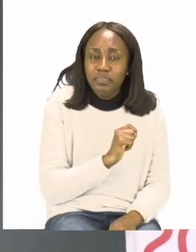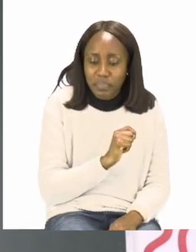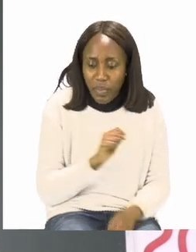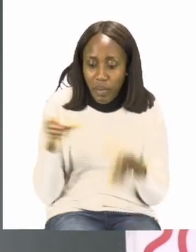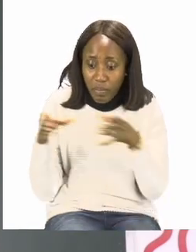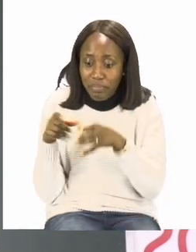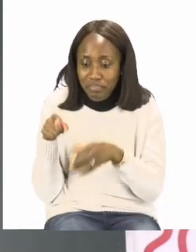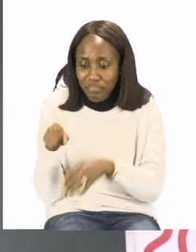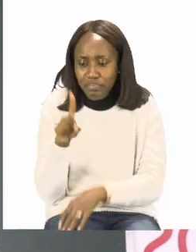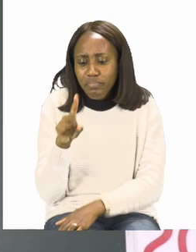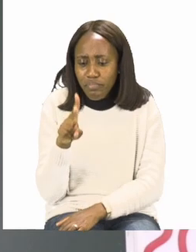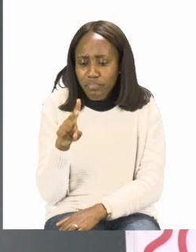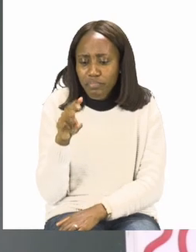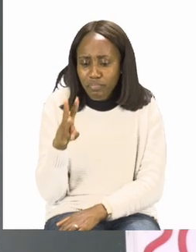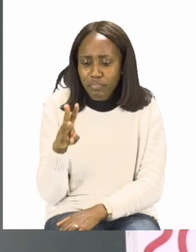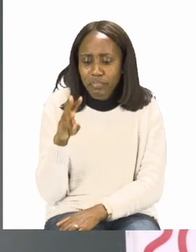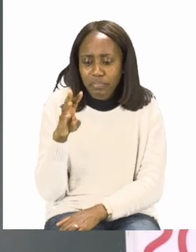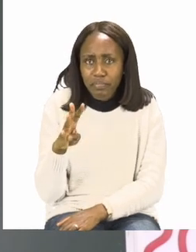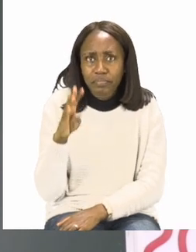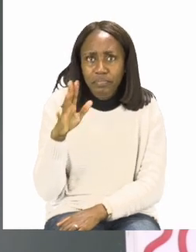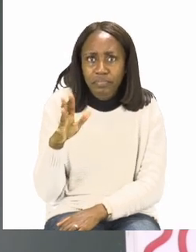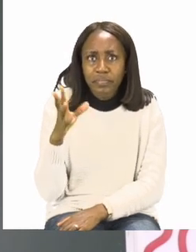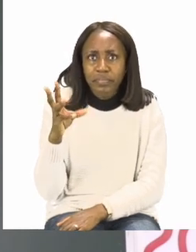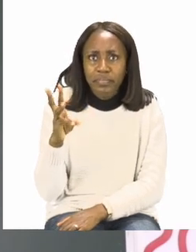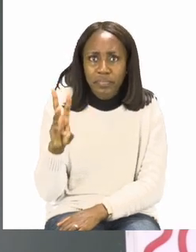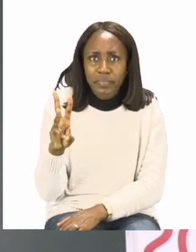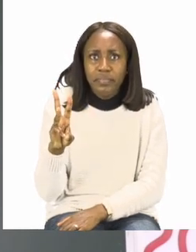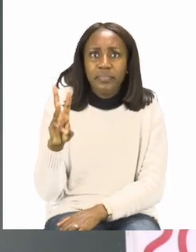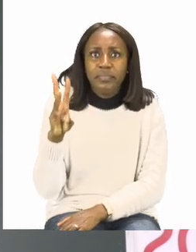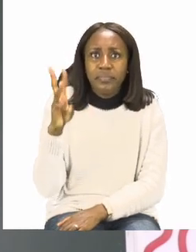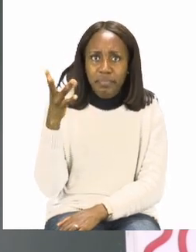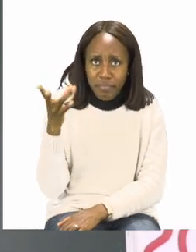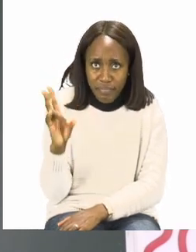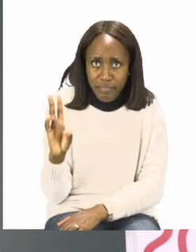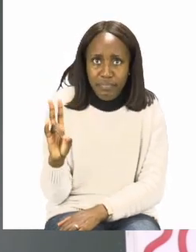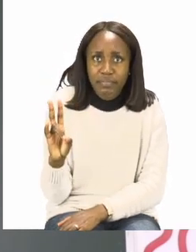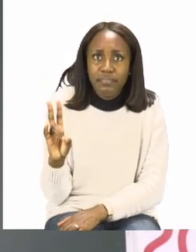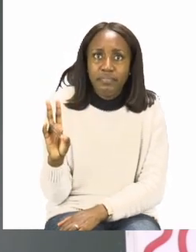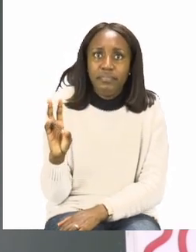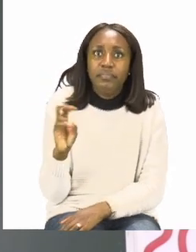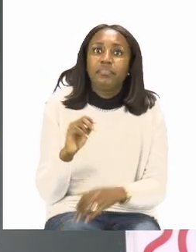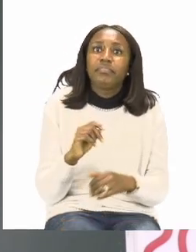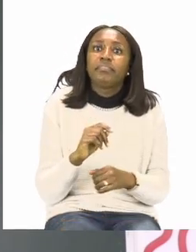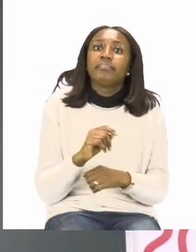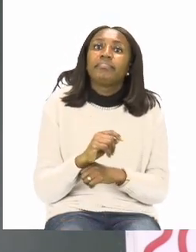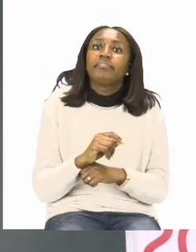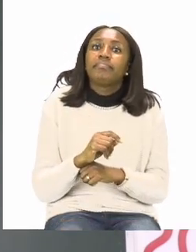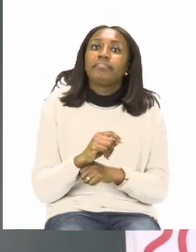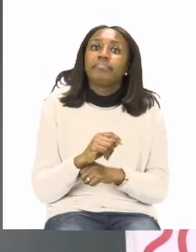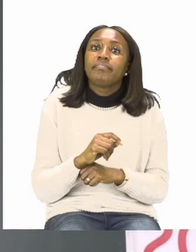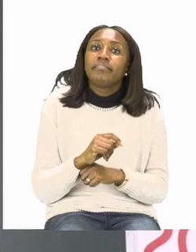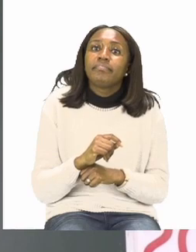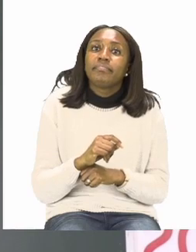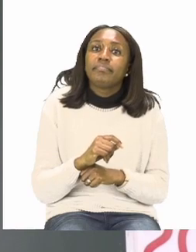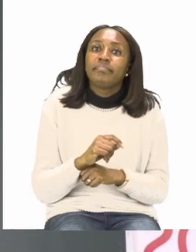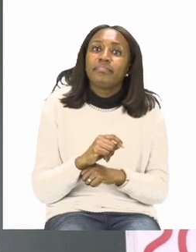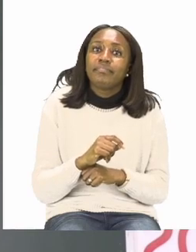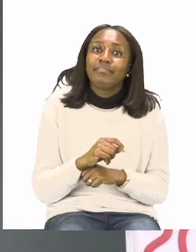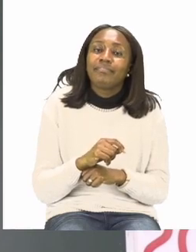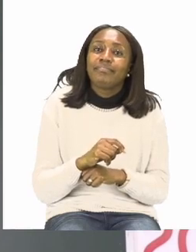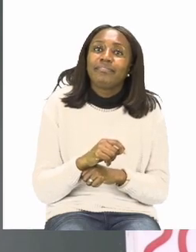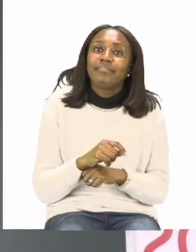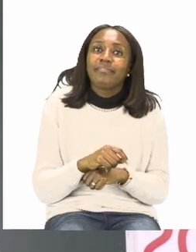7. 1, 2, 3, 4, 5, 6, 7. This one also has